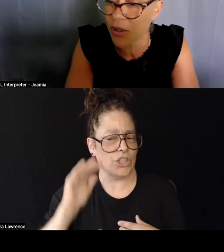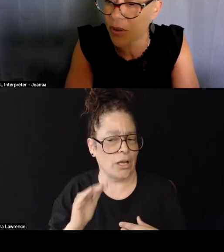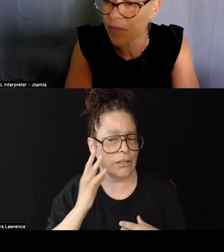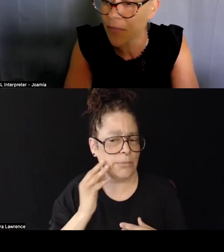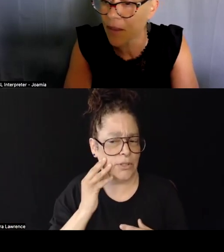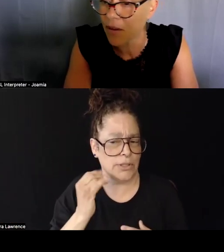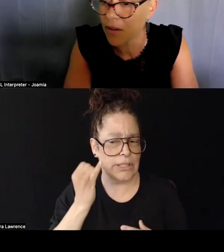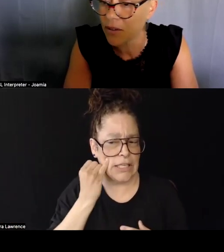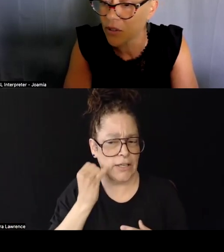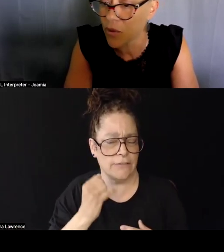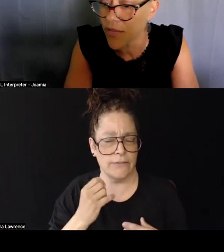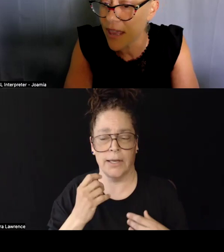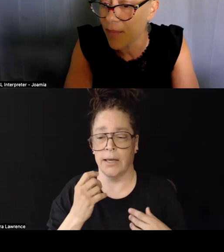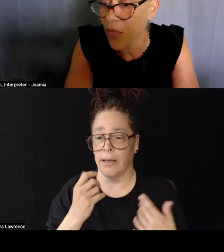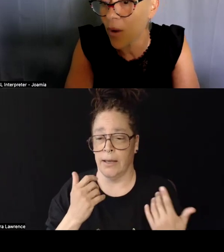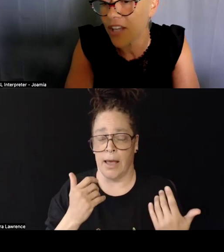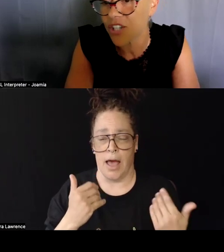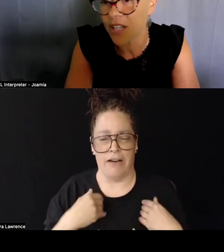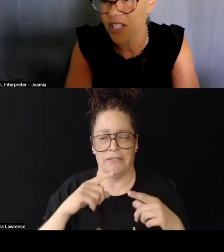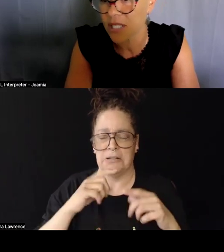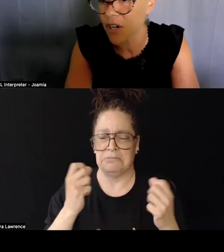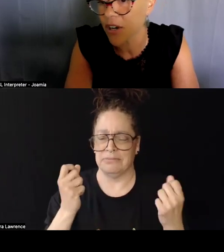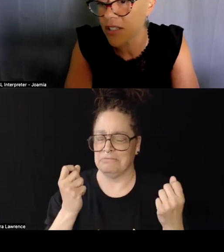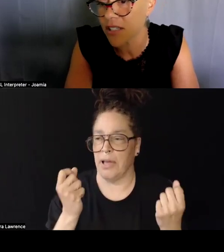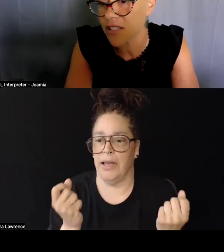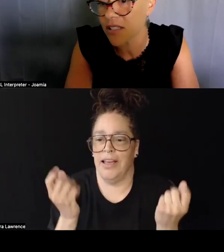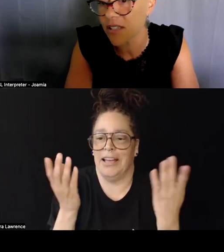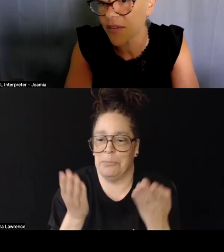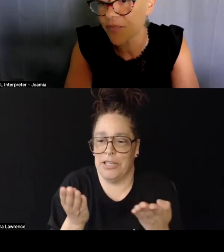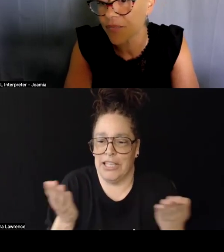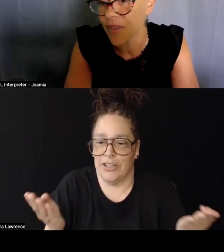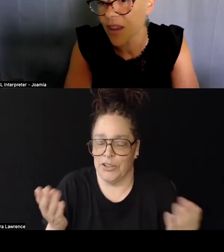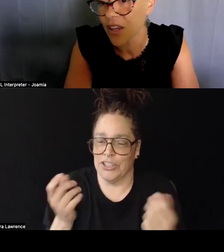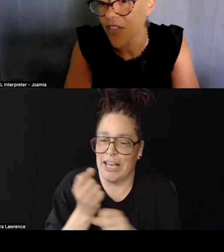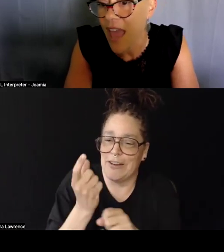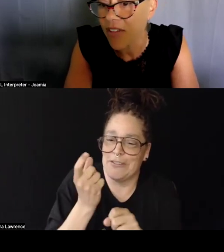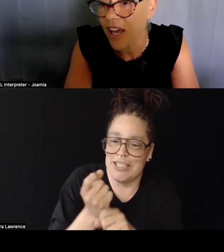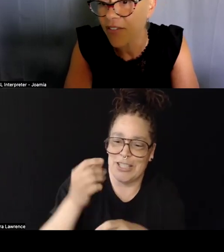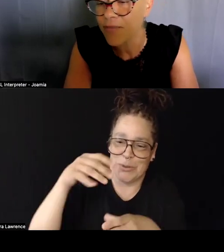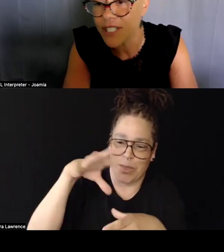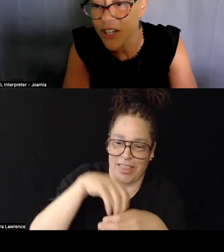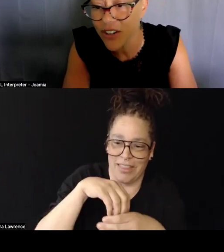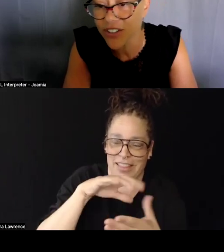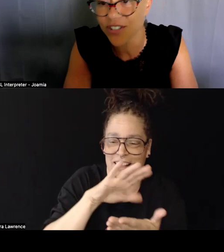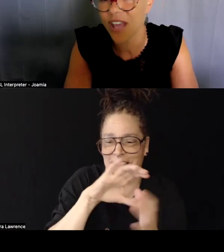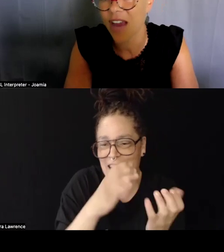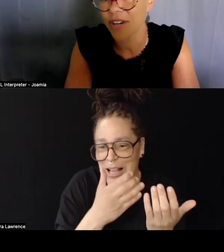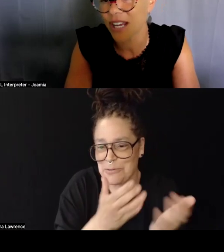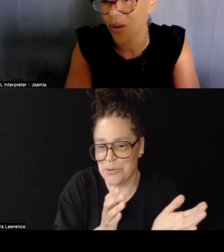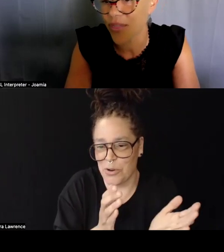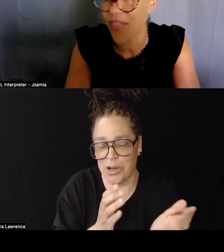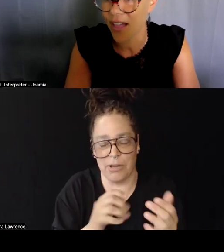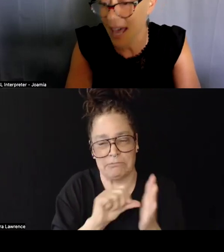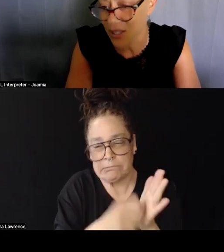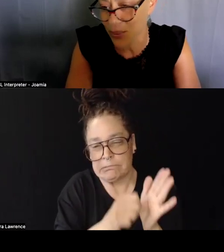themselves. So think about the white child's experiences. They have a lot of materials every